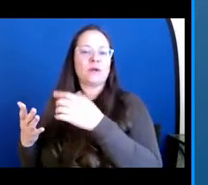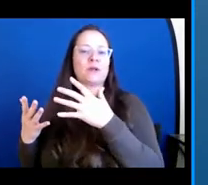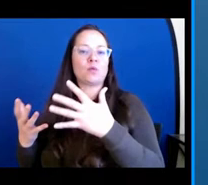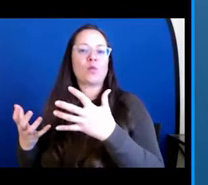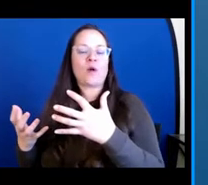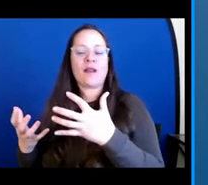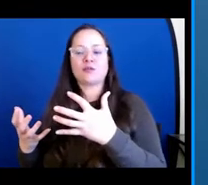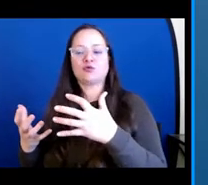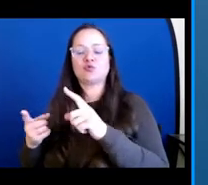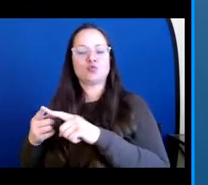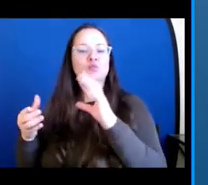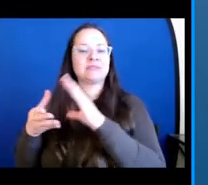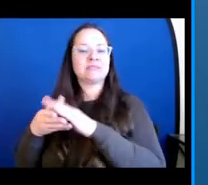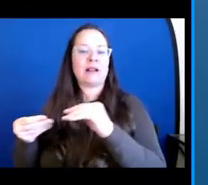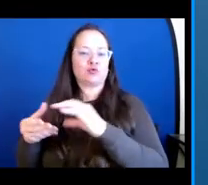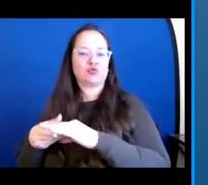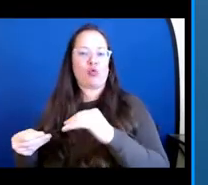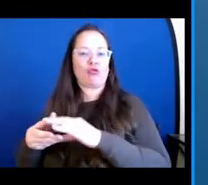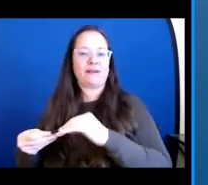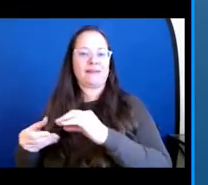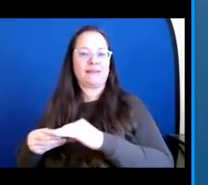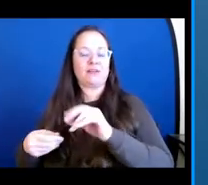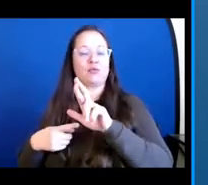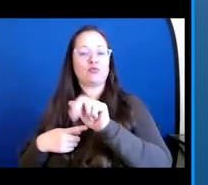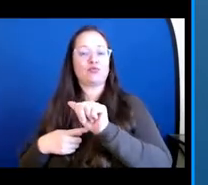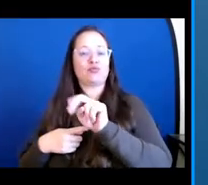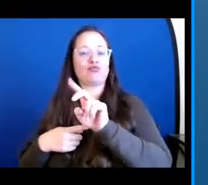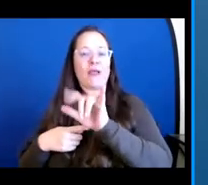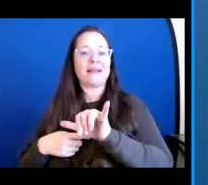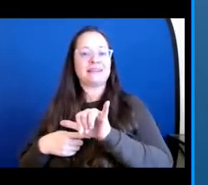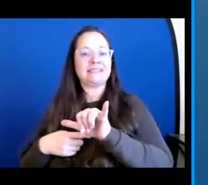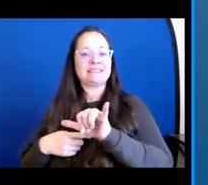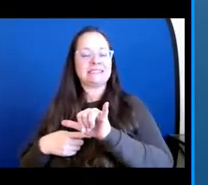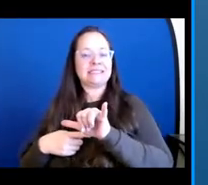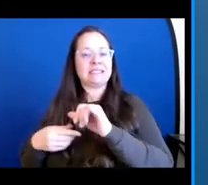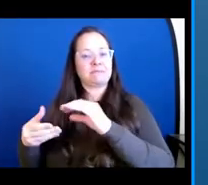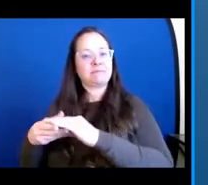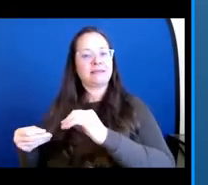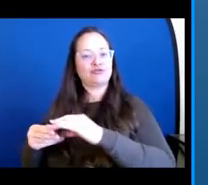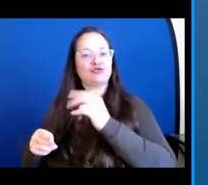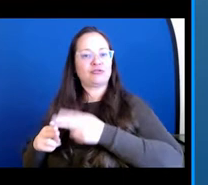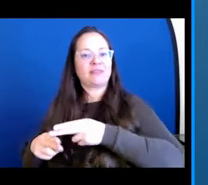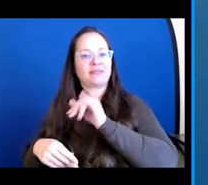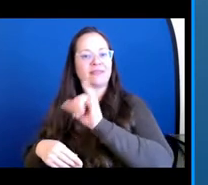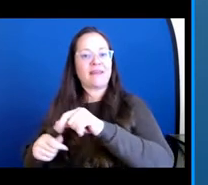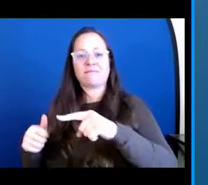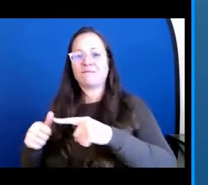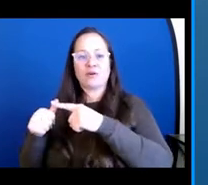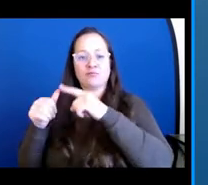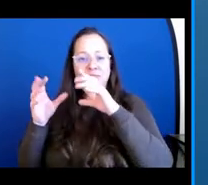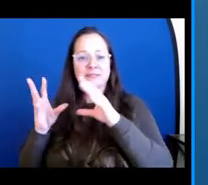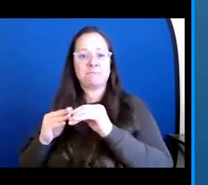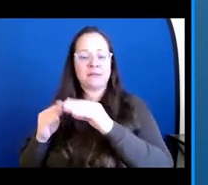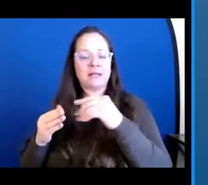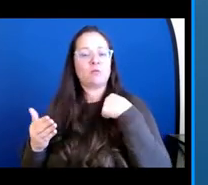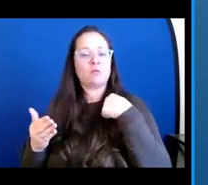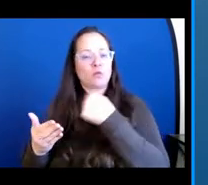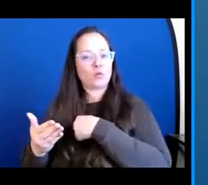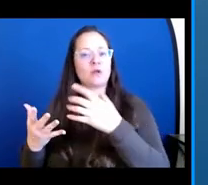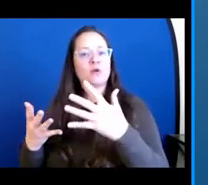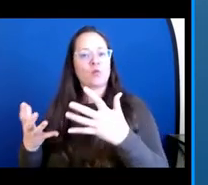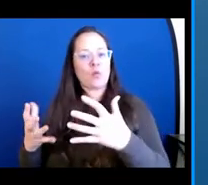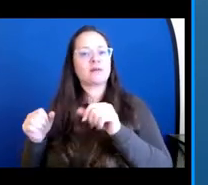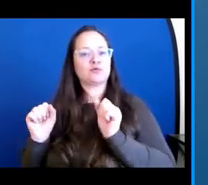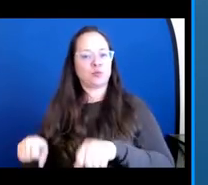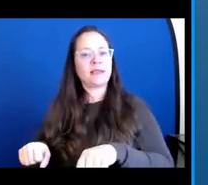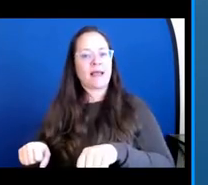right and Randy referenced this early from our very very first meeting we said we wanted to be able when we look